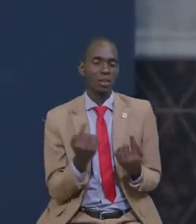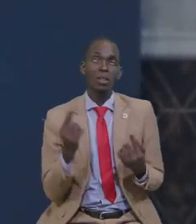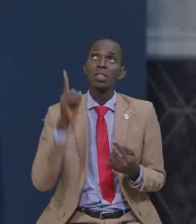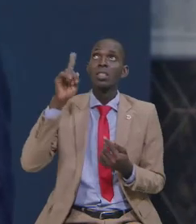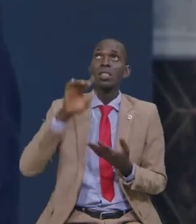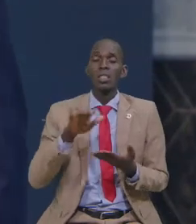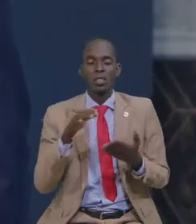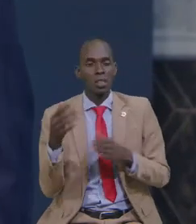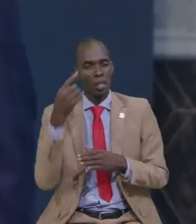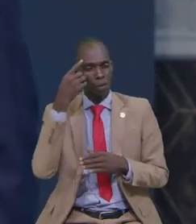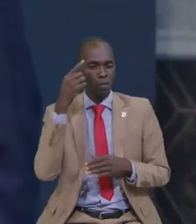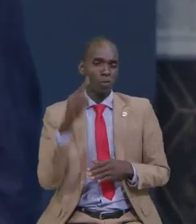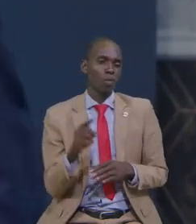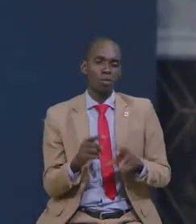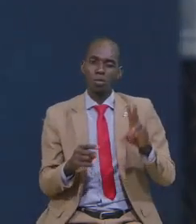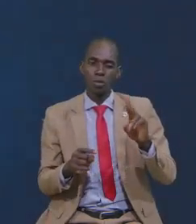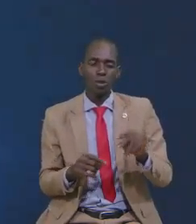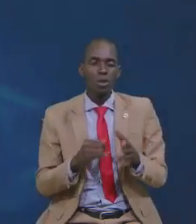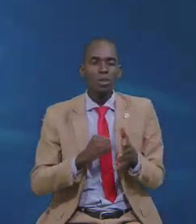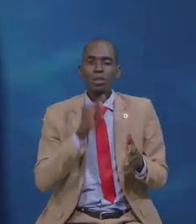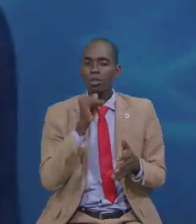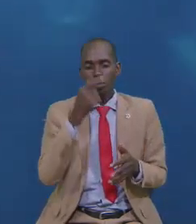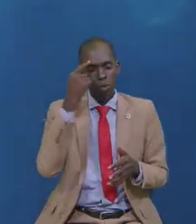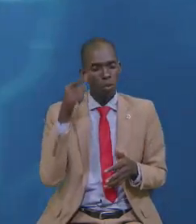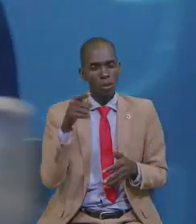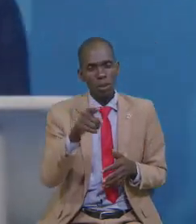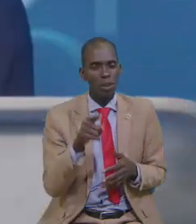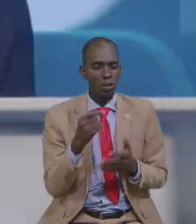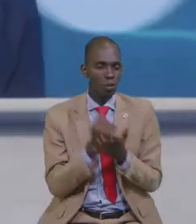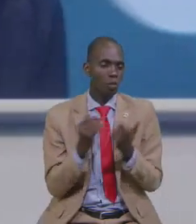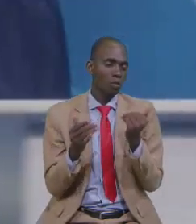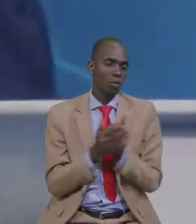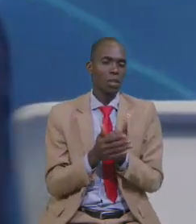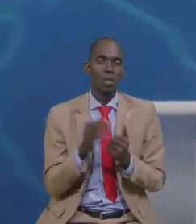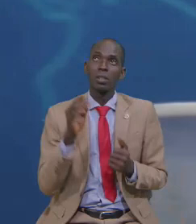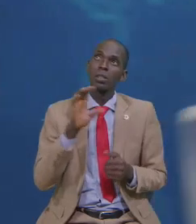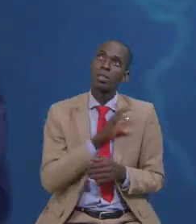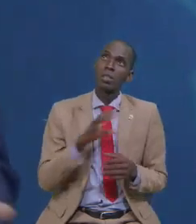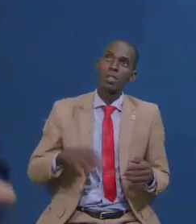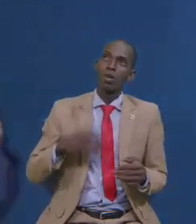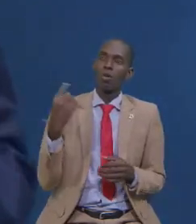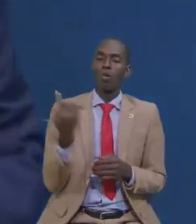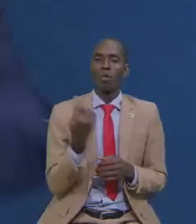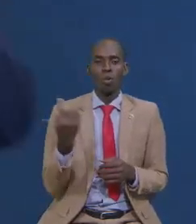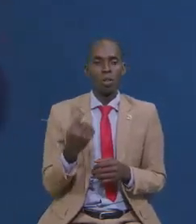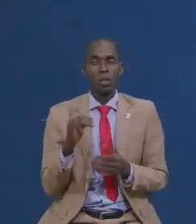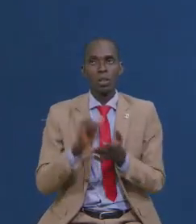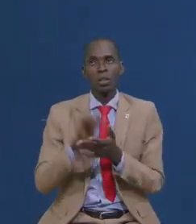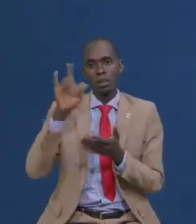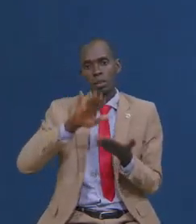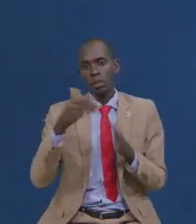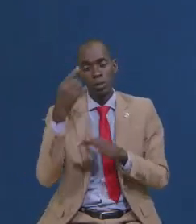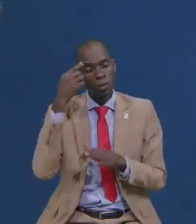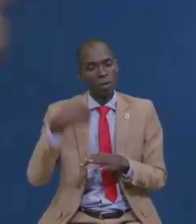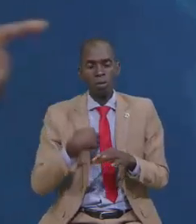crucifying him that he died for. He died for you, he died for me, he died for all,